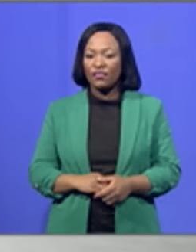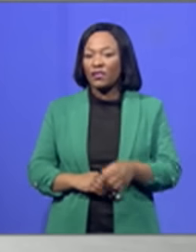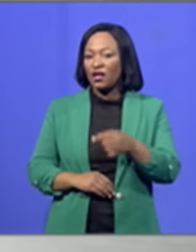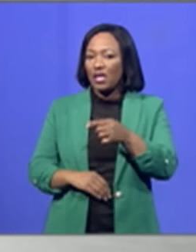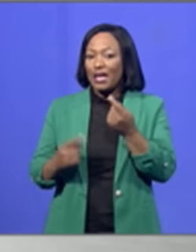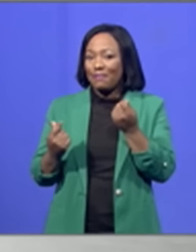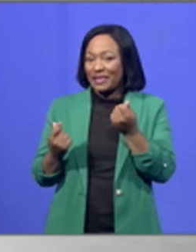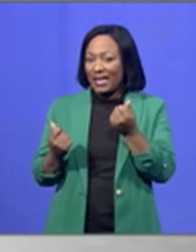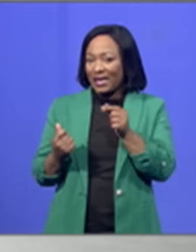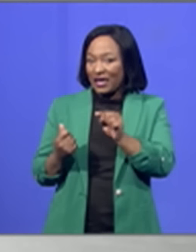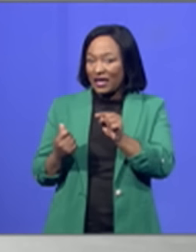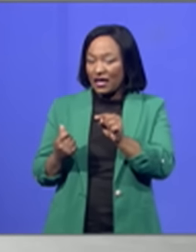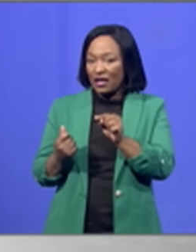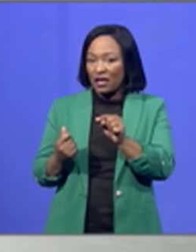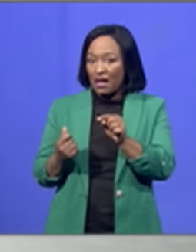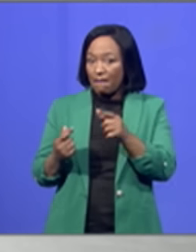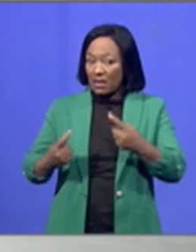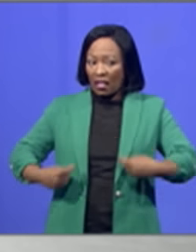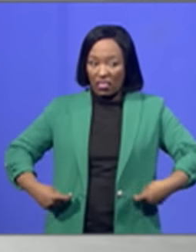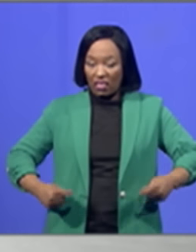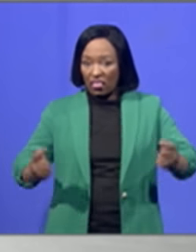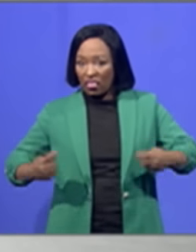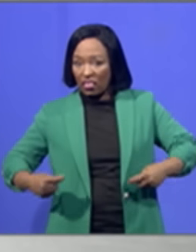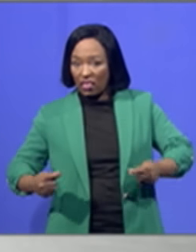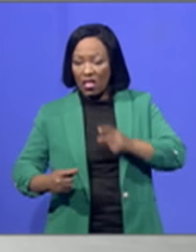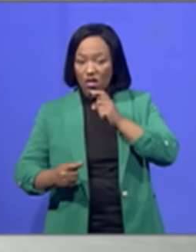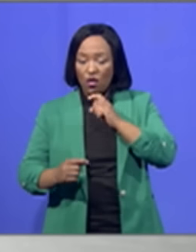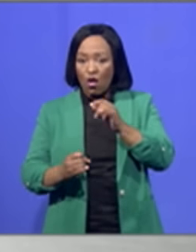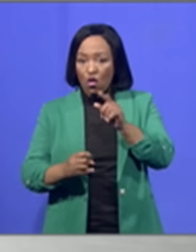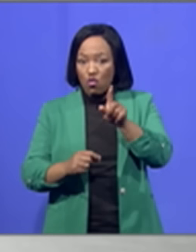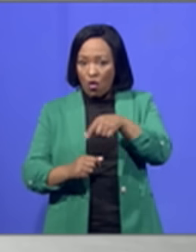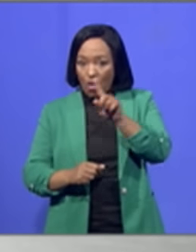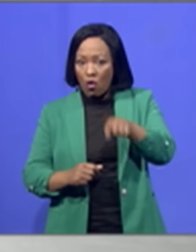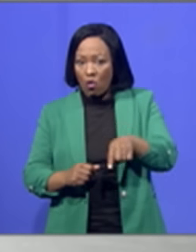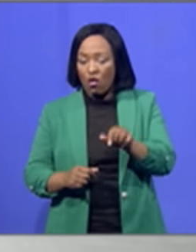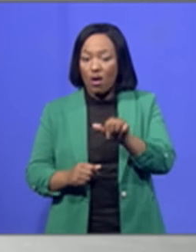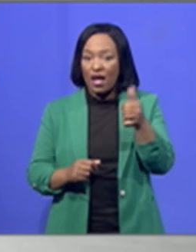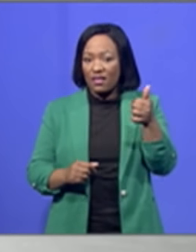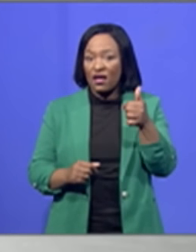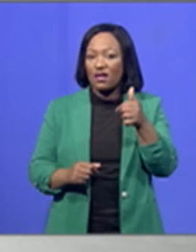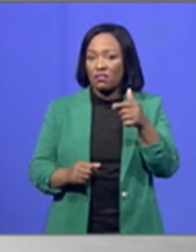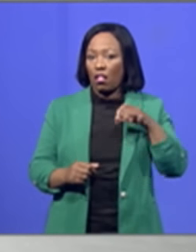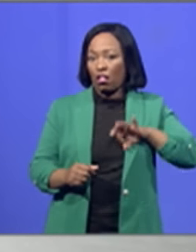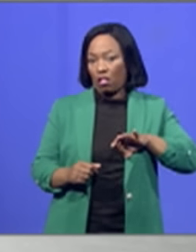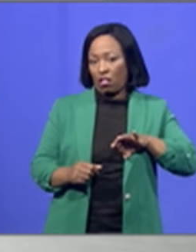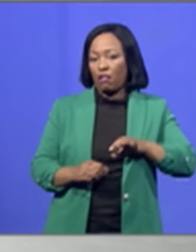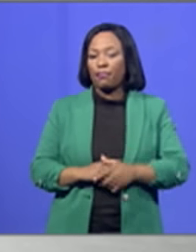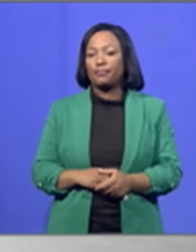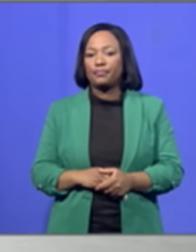we a se a sepela ka mokgwa wa tshwanelo. Go na le ba bangwe a ikhutše ka mašeleng a we.